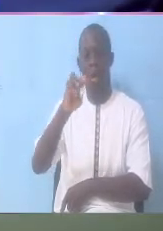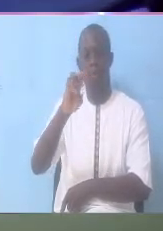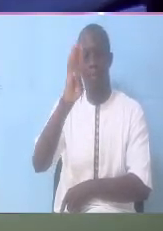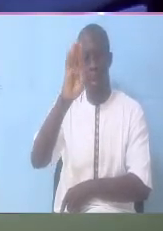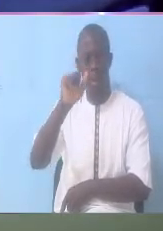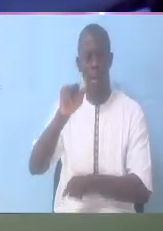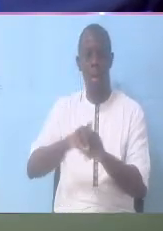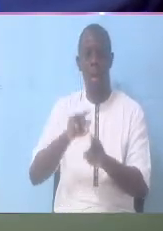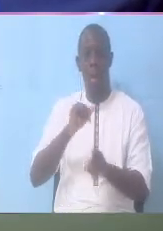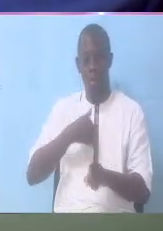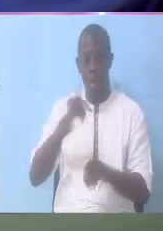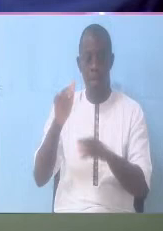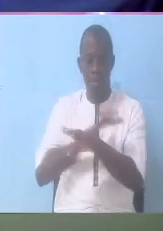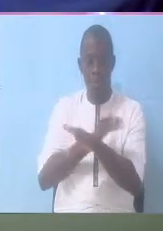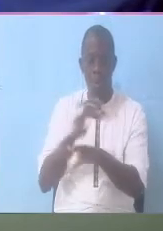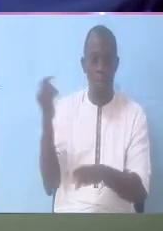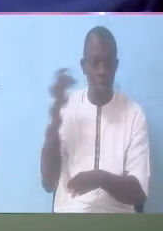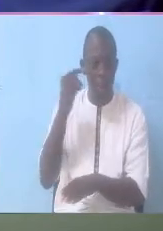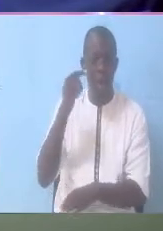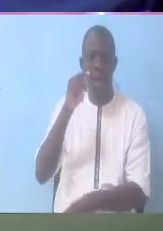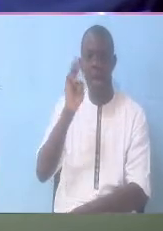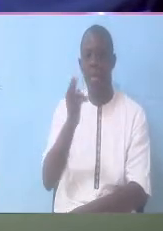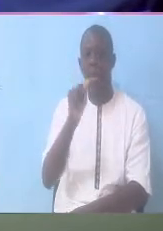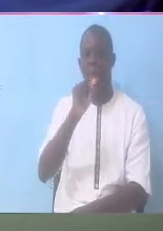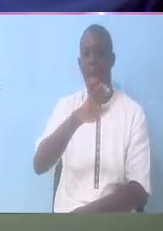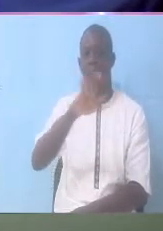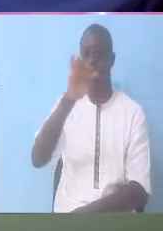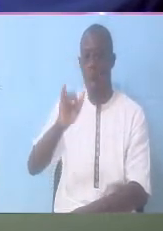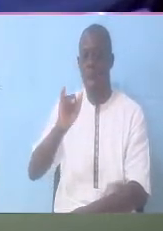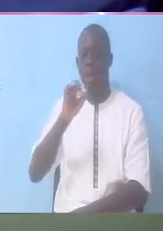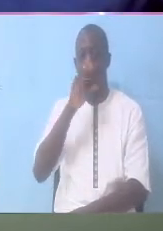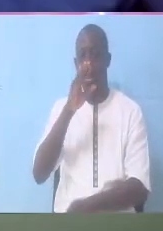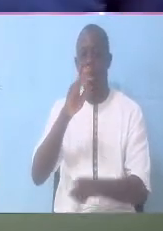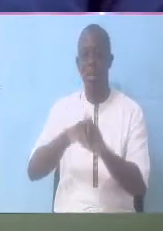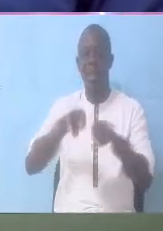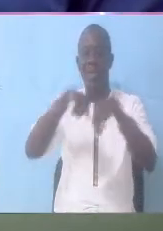General Lantombon Tamba was there, but I will say it here, Billahi.